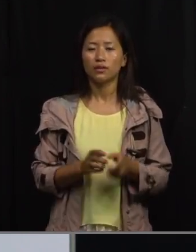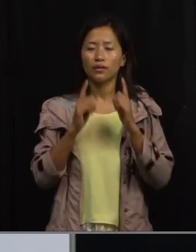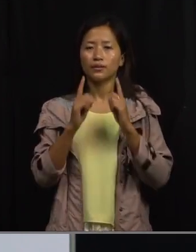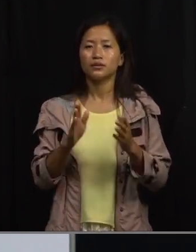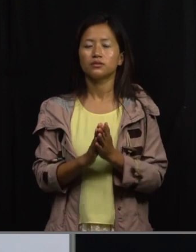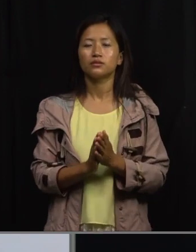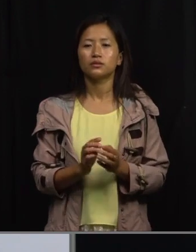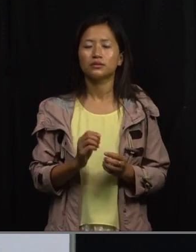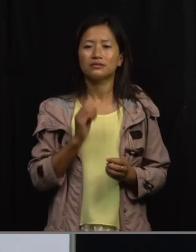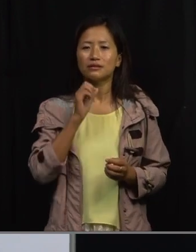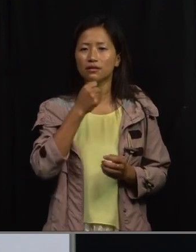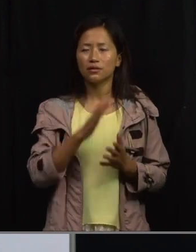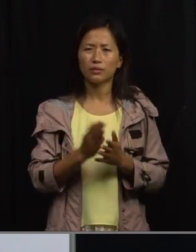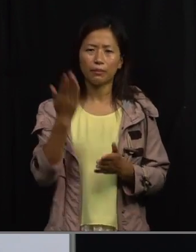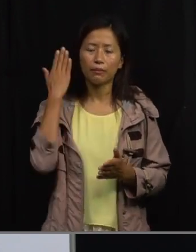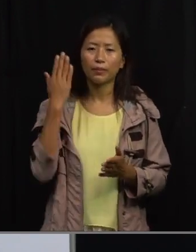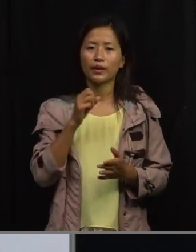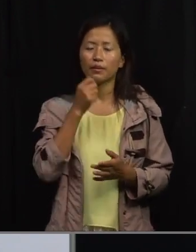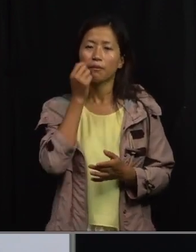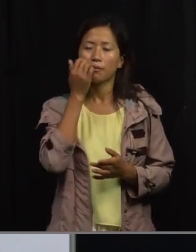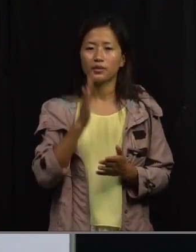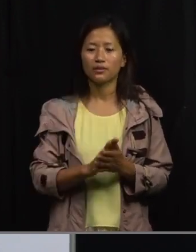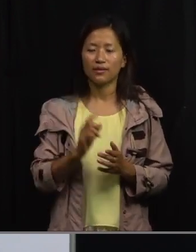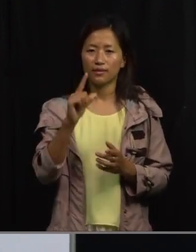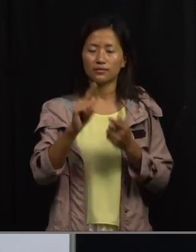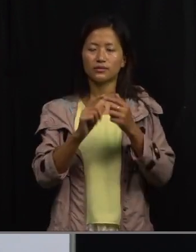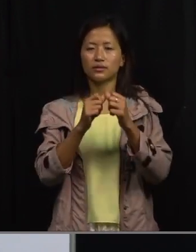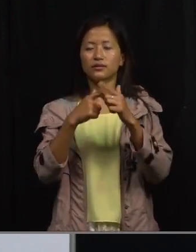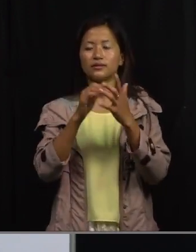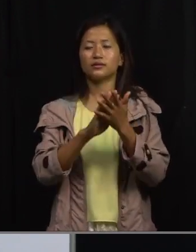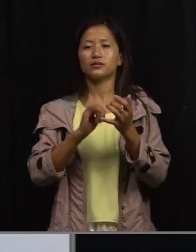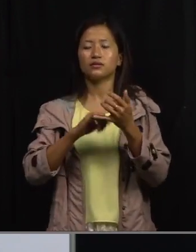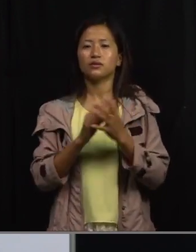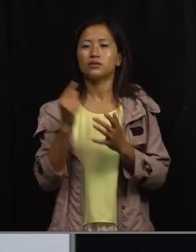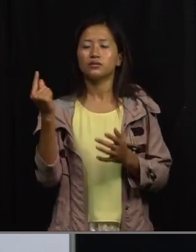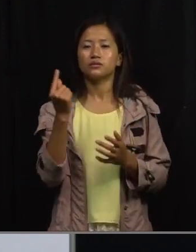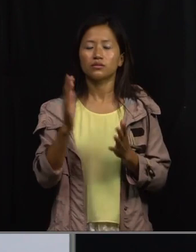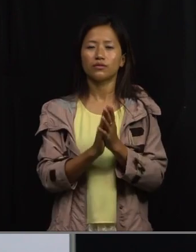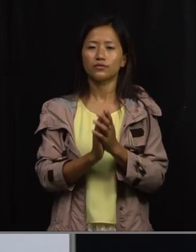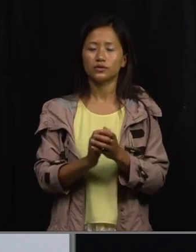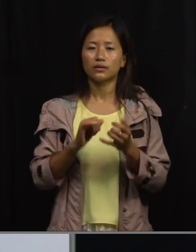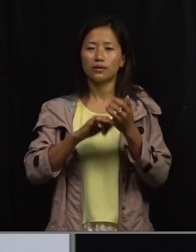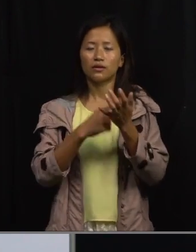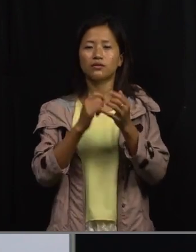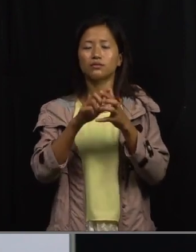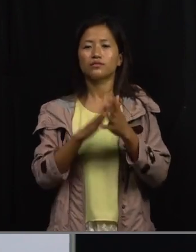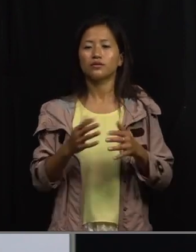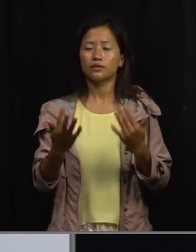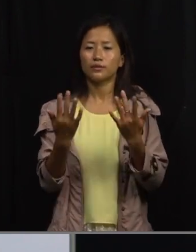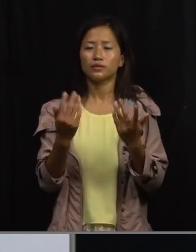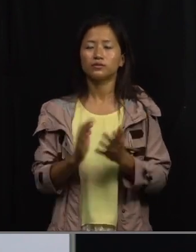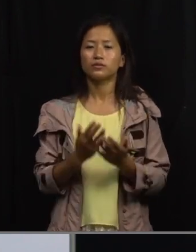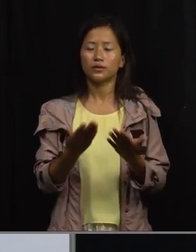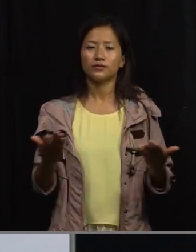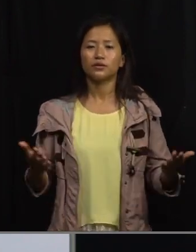But the early men, they still lacked the ability to adequately utilize the resources available to them,